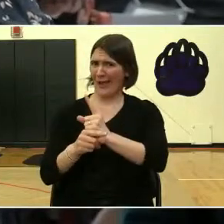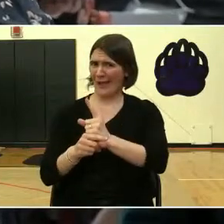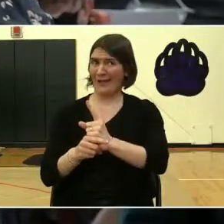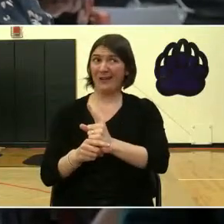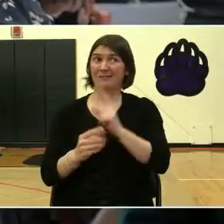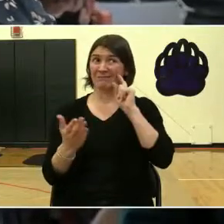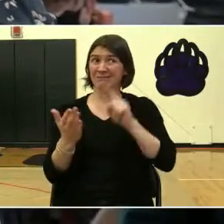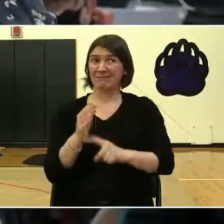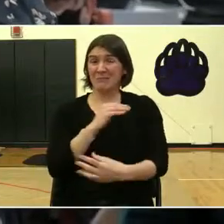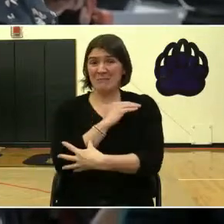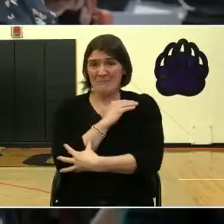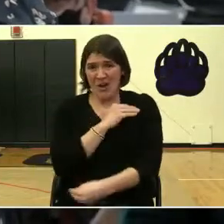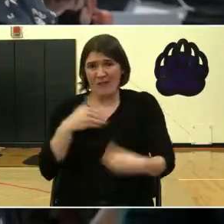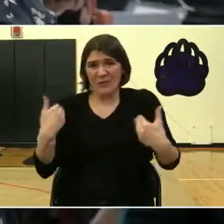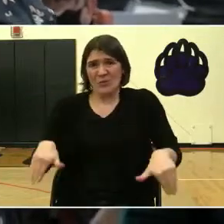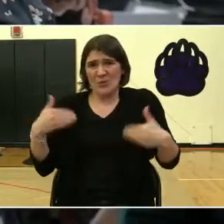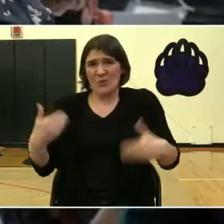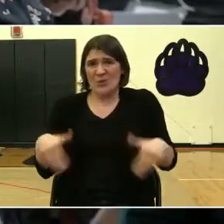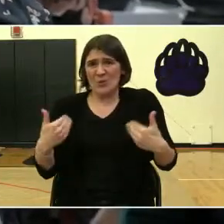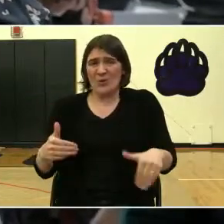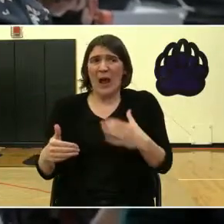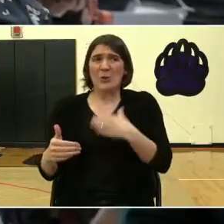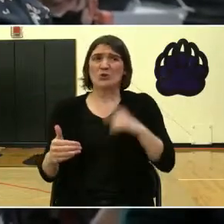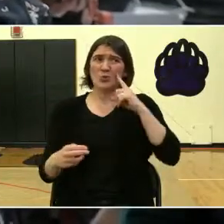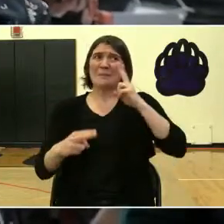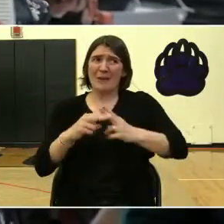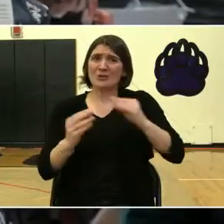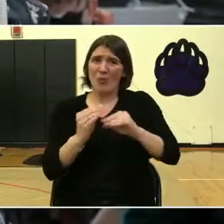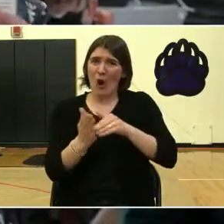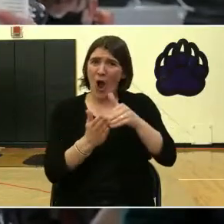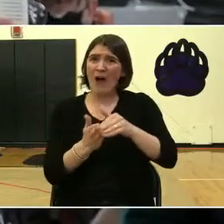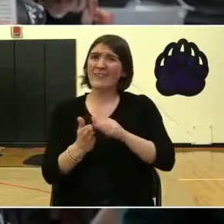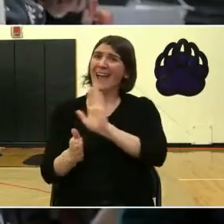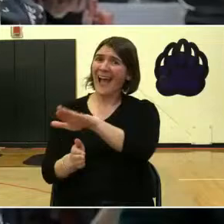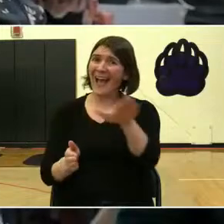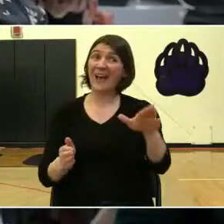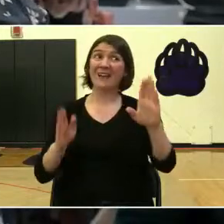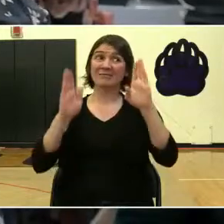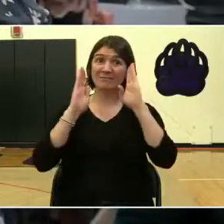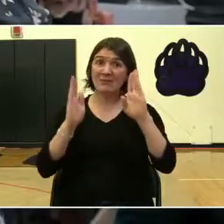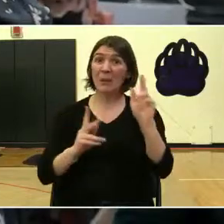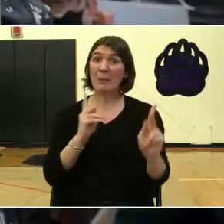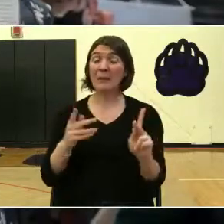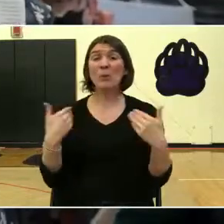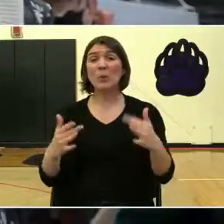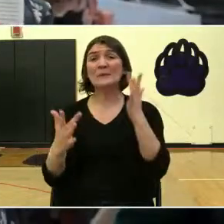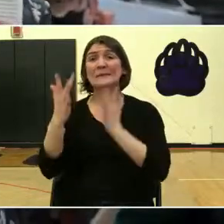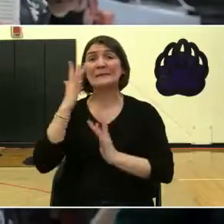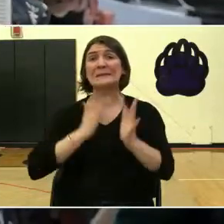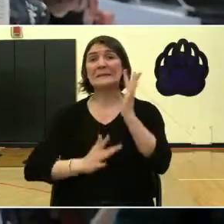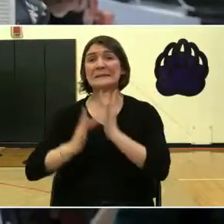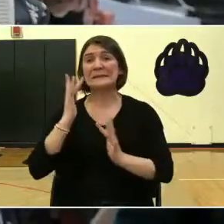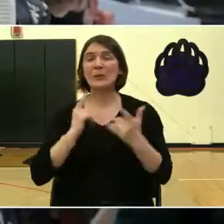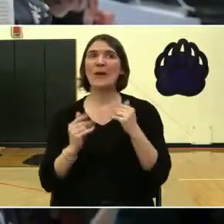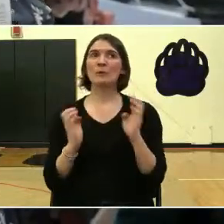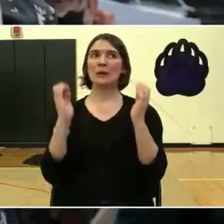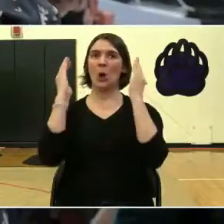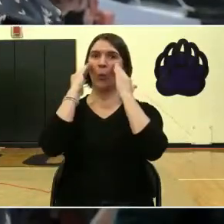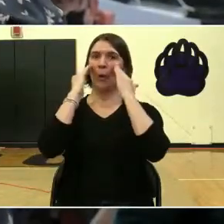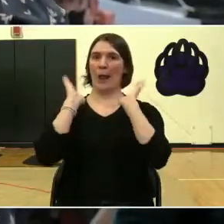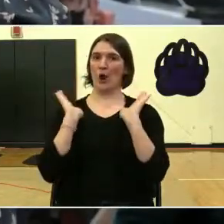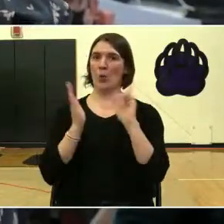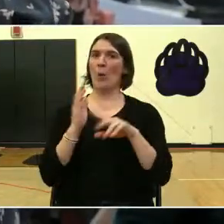town and I do wish that they were brought up more frequently in venues like this and at the select board meetings so that we remain aware of